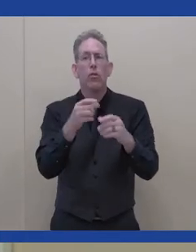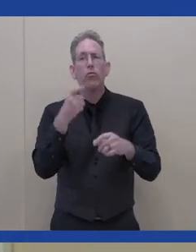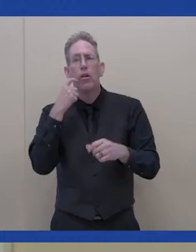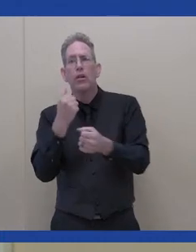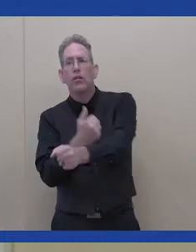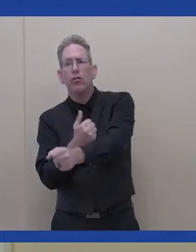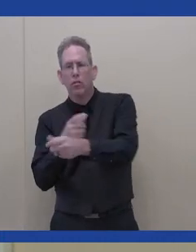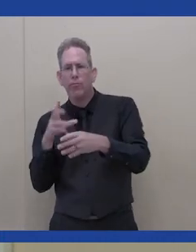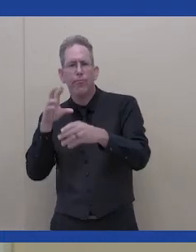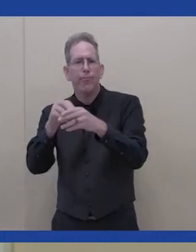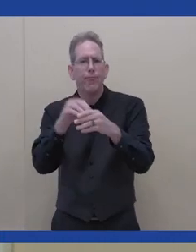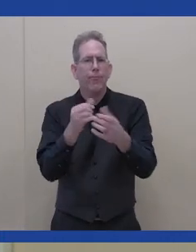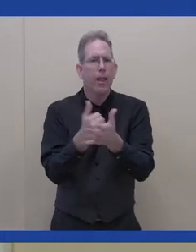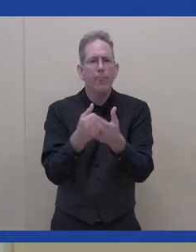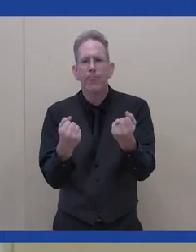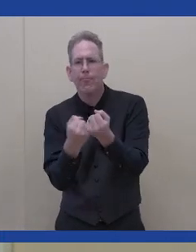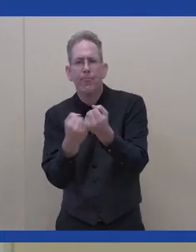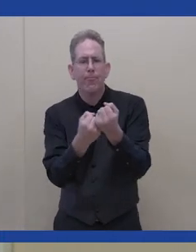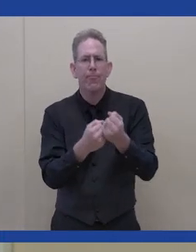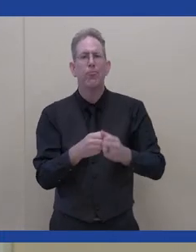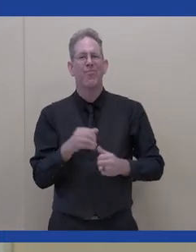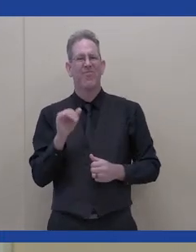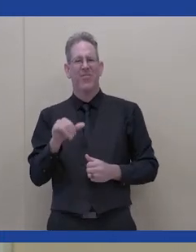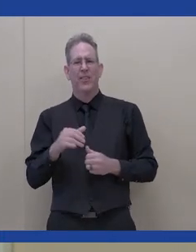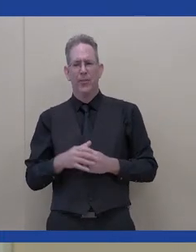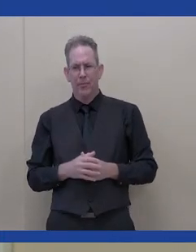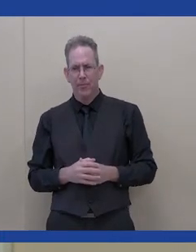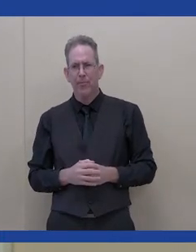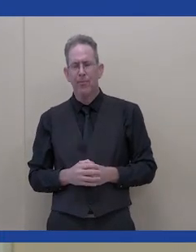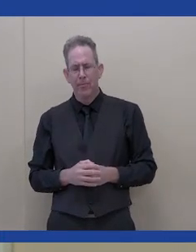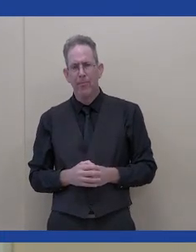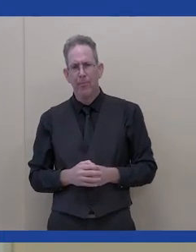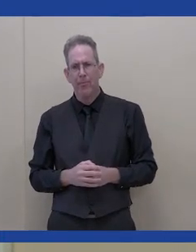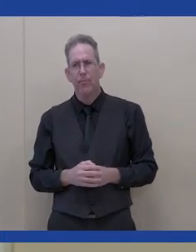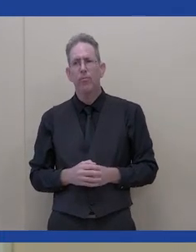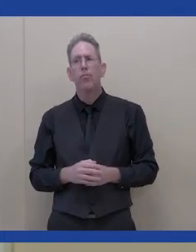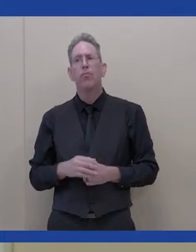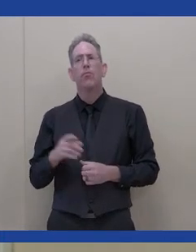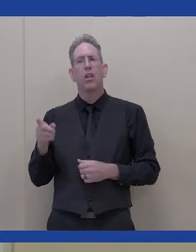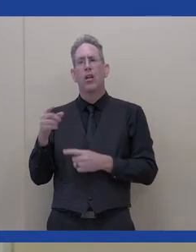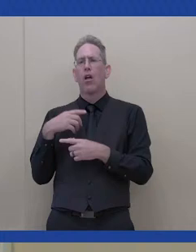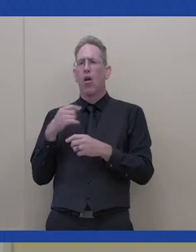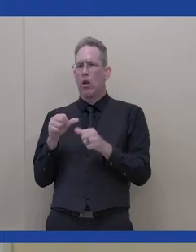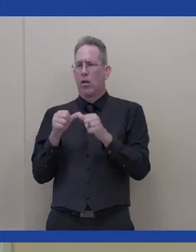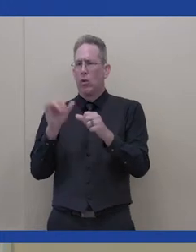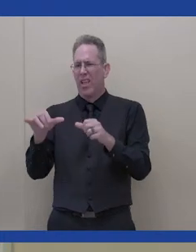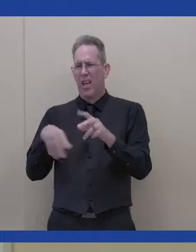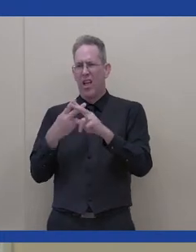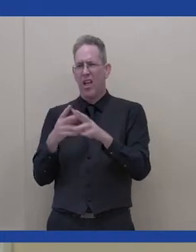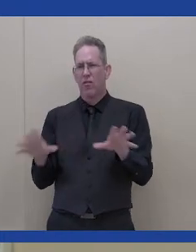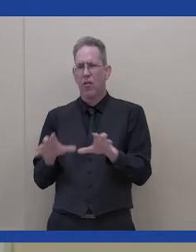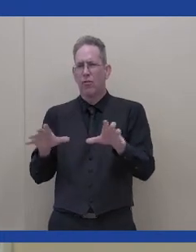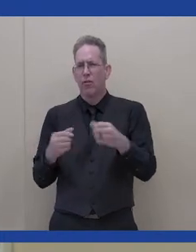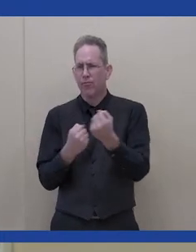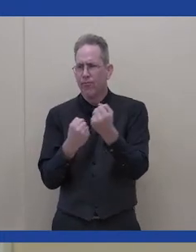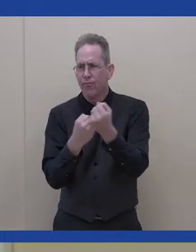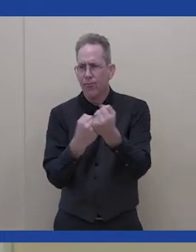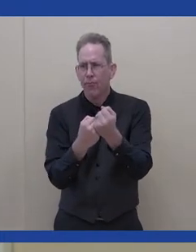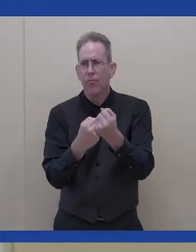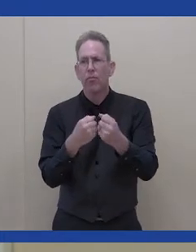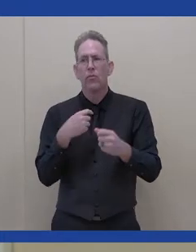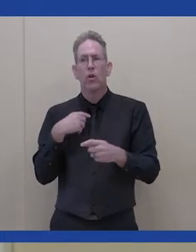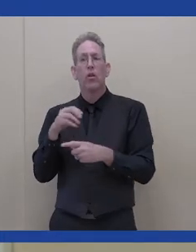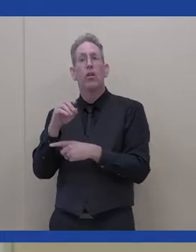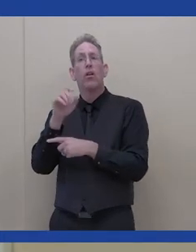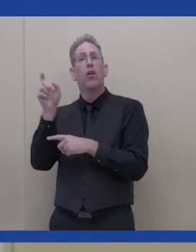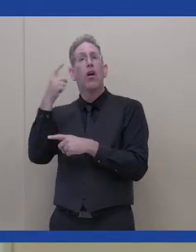As Burlington's mayor, I will continue to advocate for this crucial intervention with legislators and Governor Scott, and I will work locally to ensure